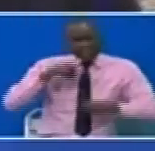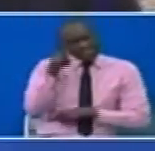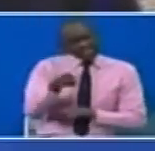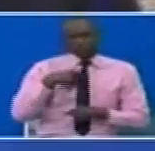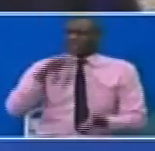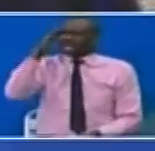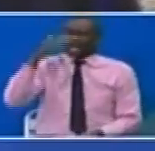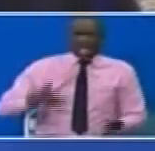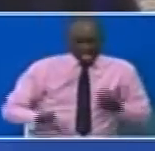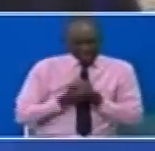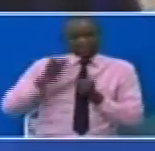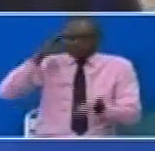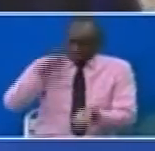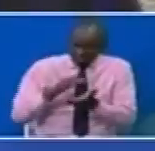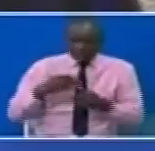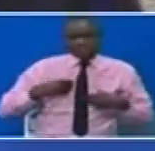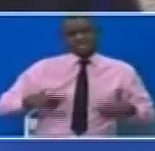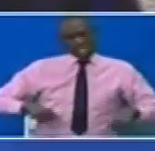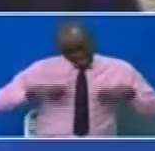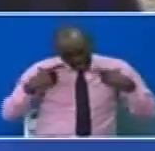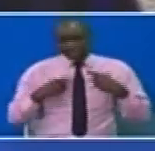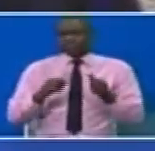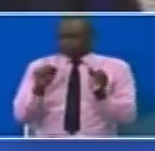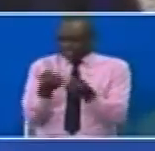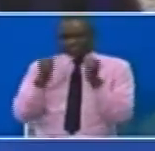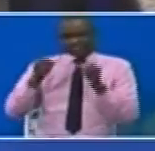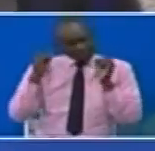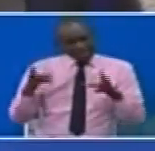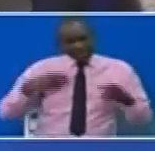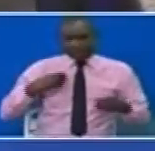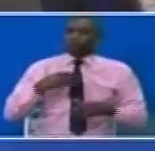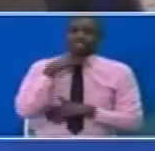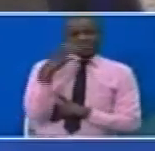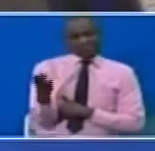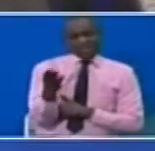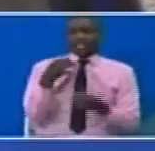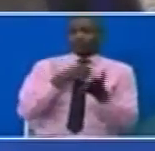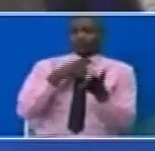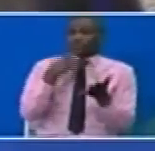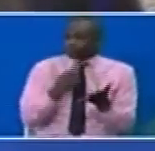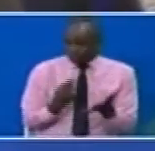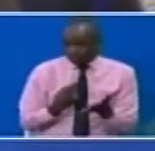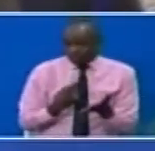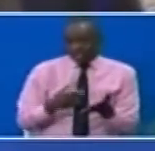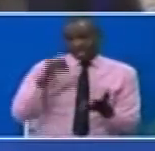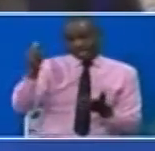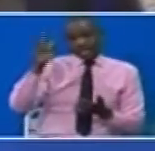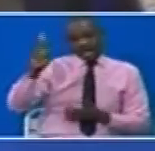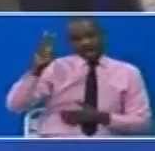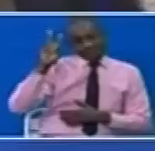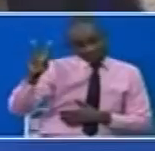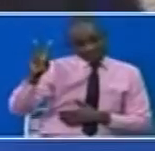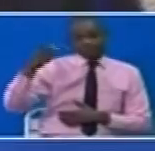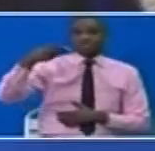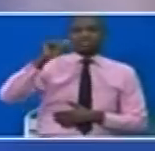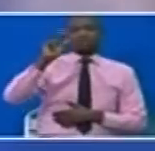produce life-saving drugs needed by so many of our citizens, including ARVs,